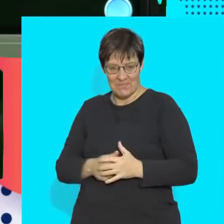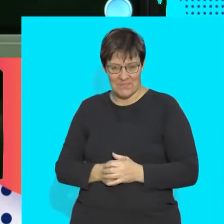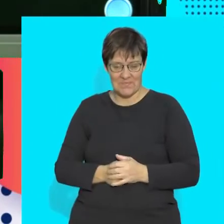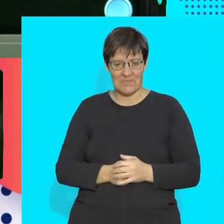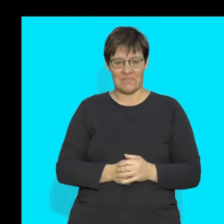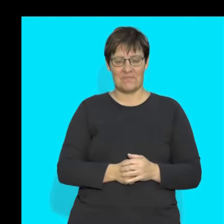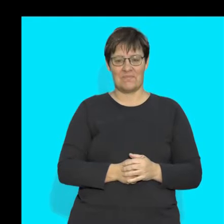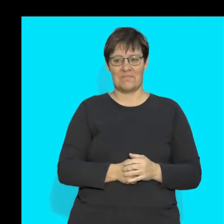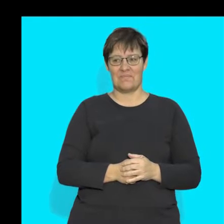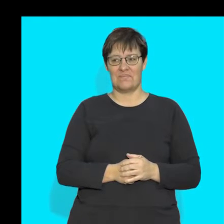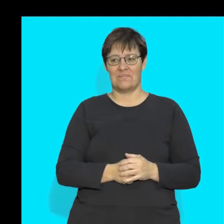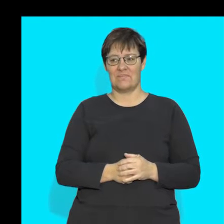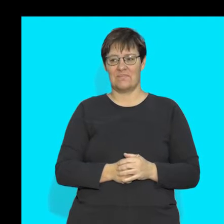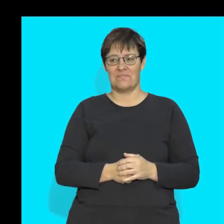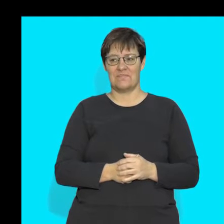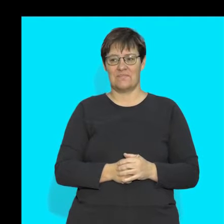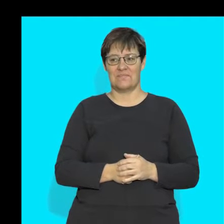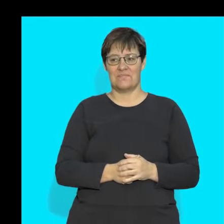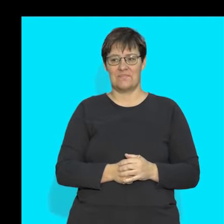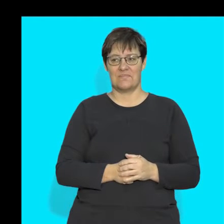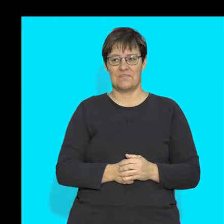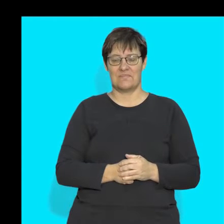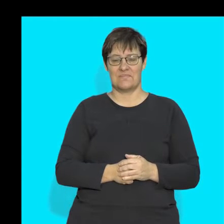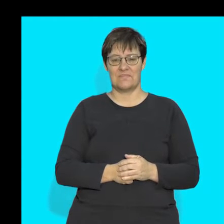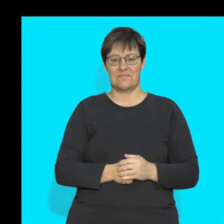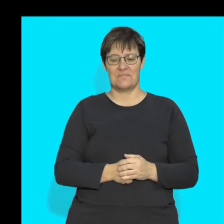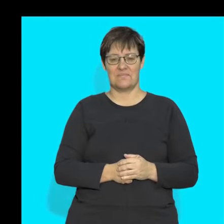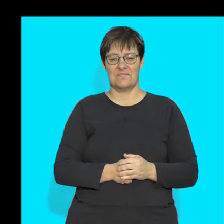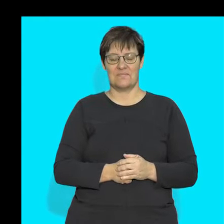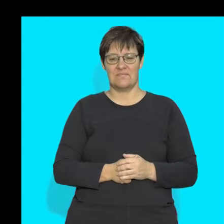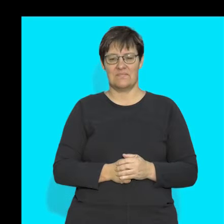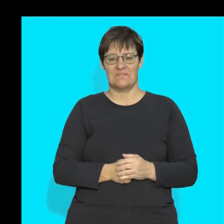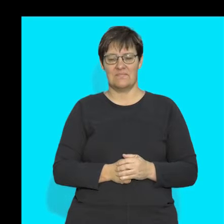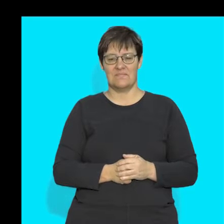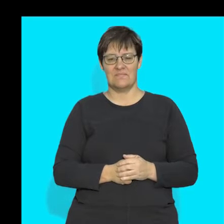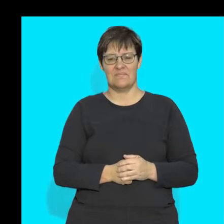we? So, there we go.